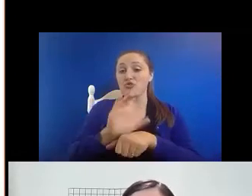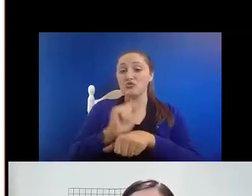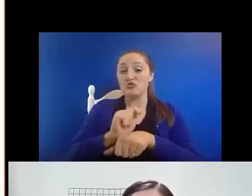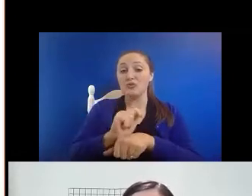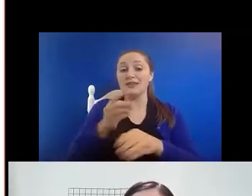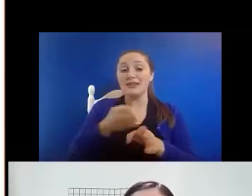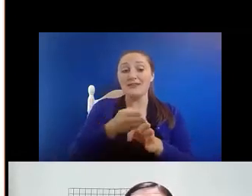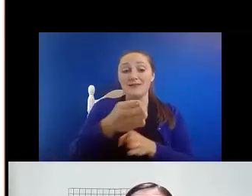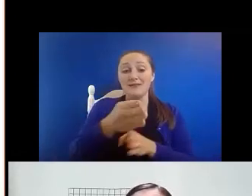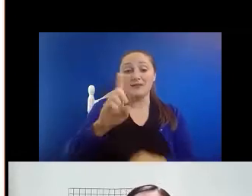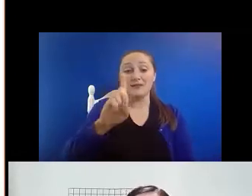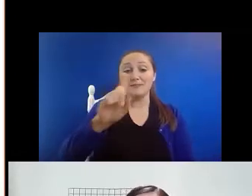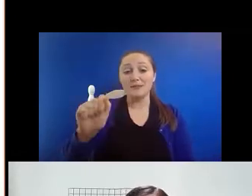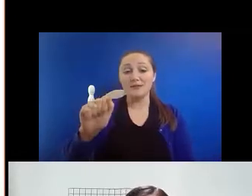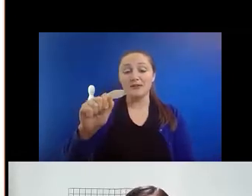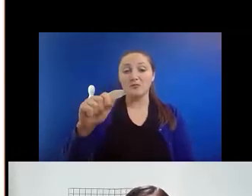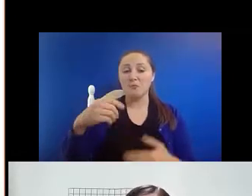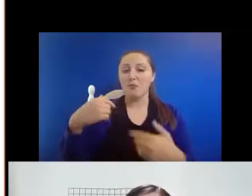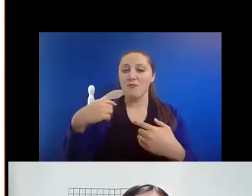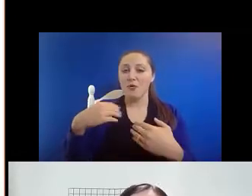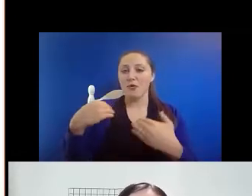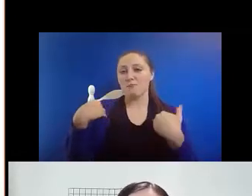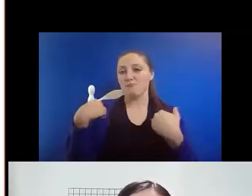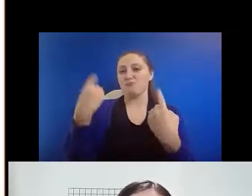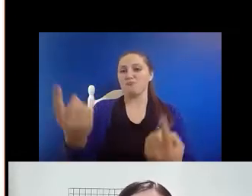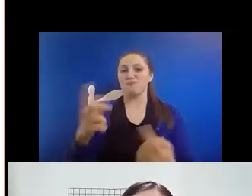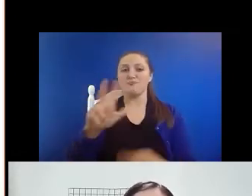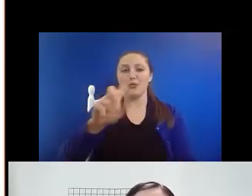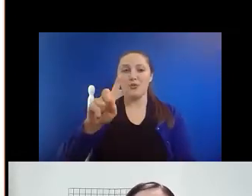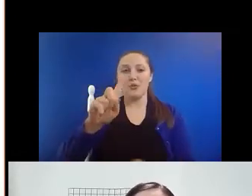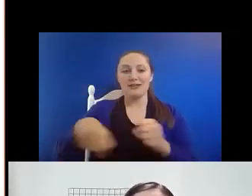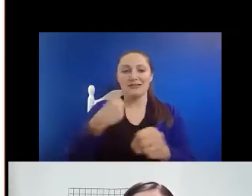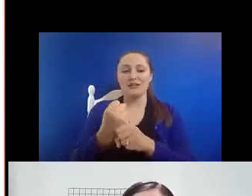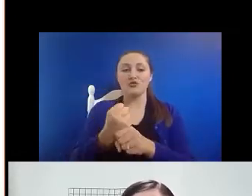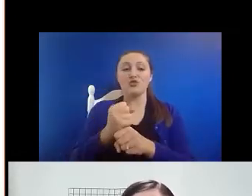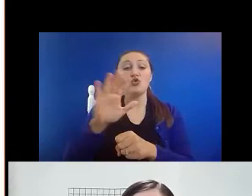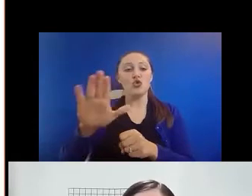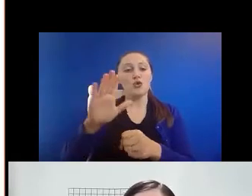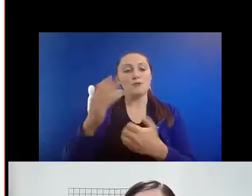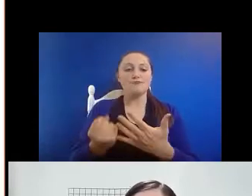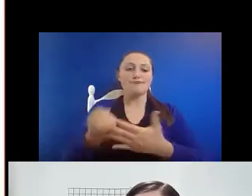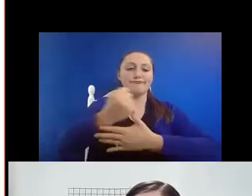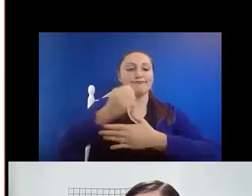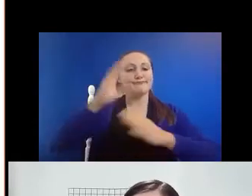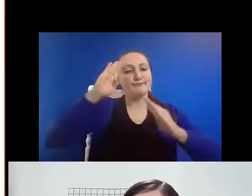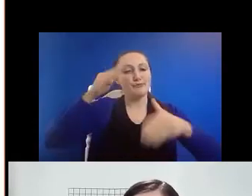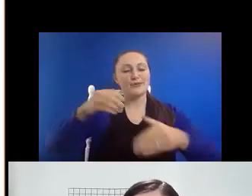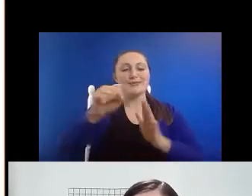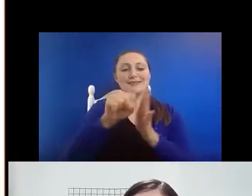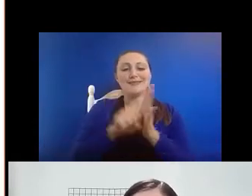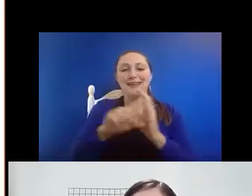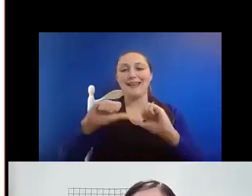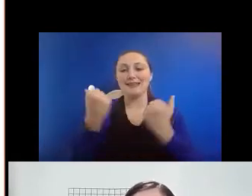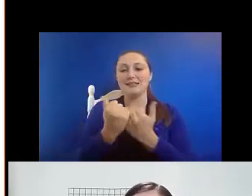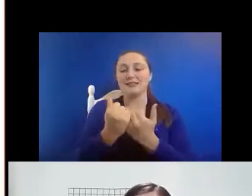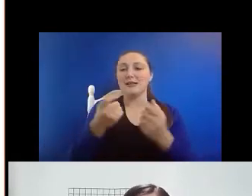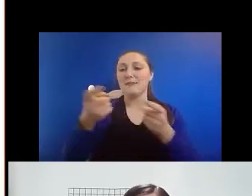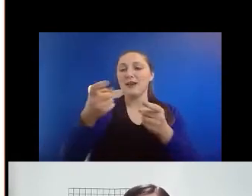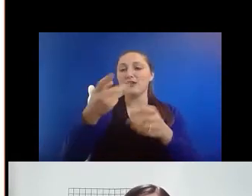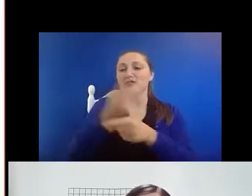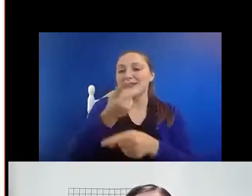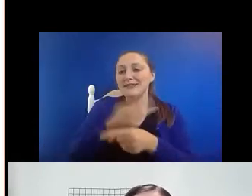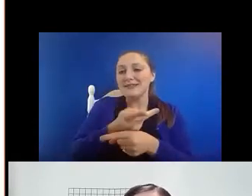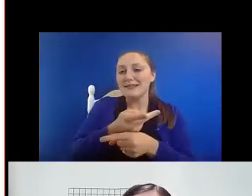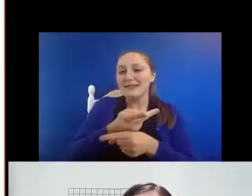of disability for 31 years with a primary focus on state agencies and managed care organizations delivering